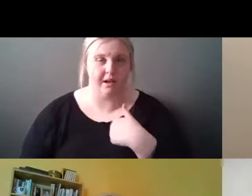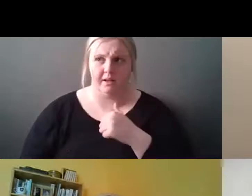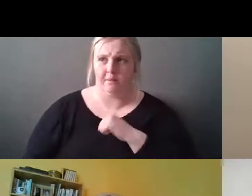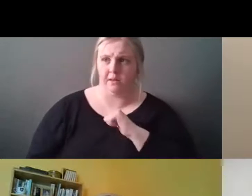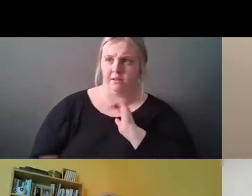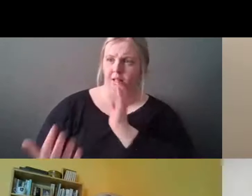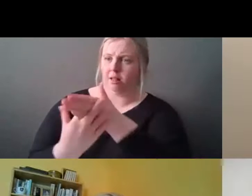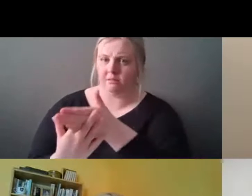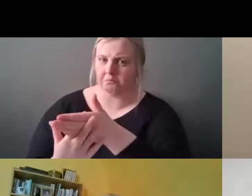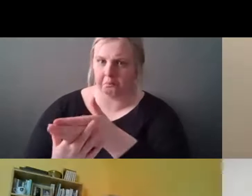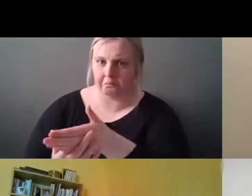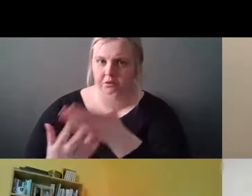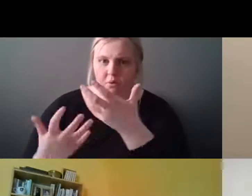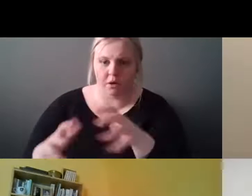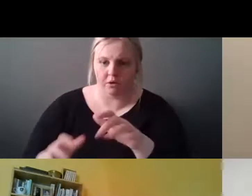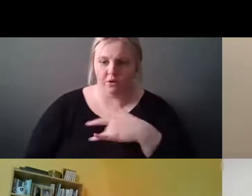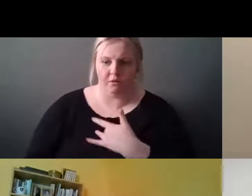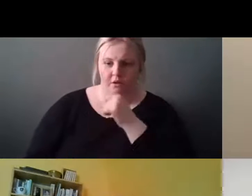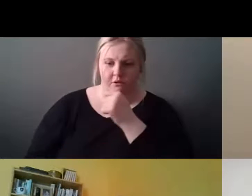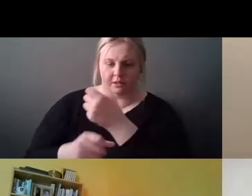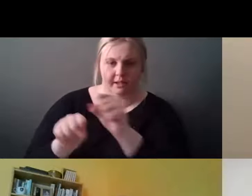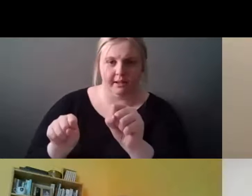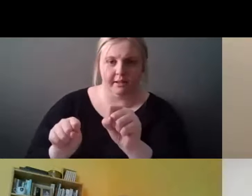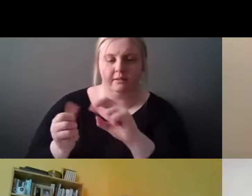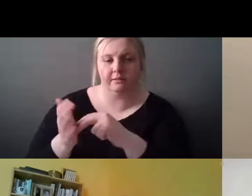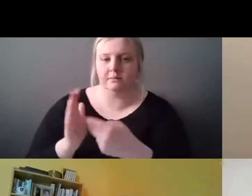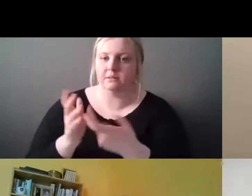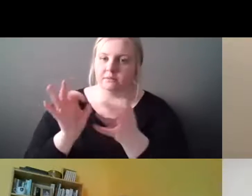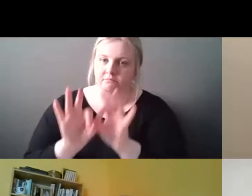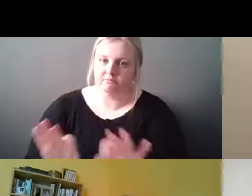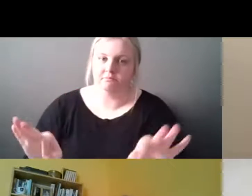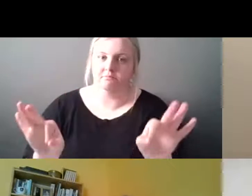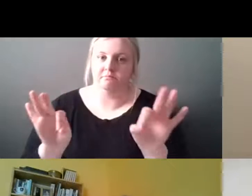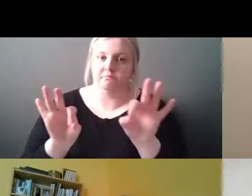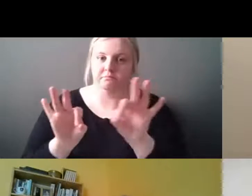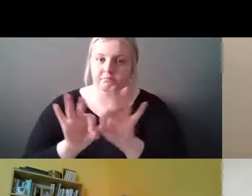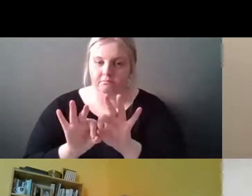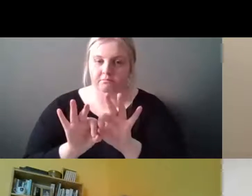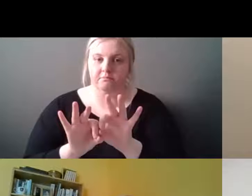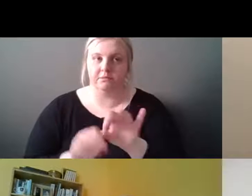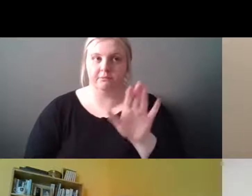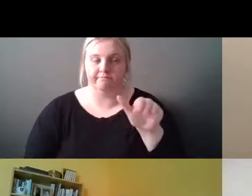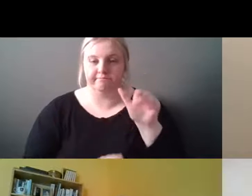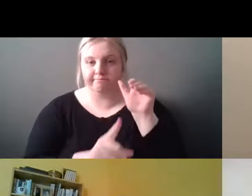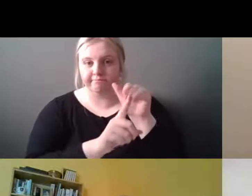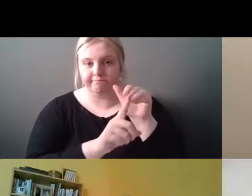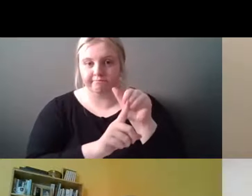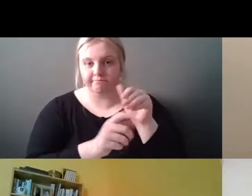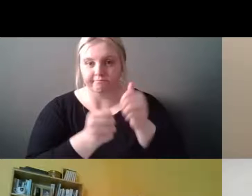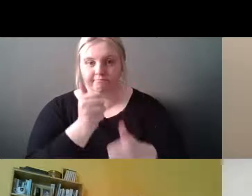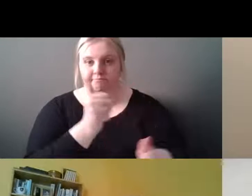who's engaging it, then that's where it's important to actually go to whomever is running